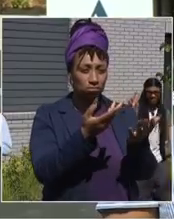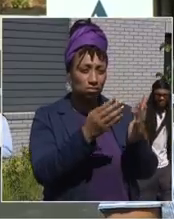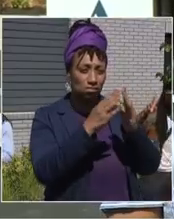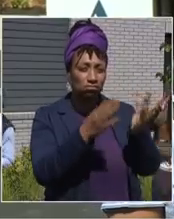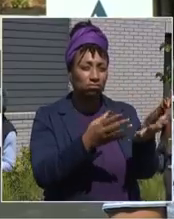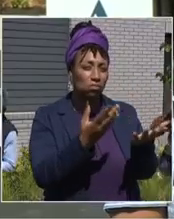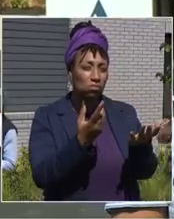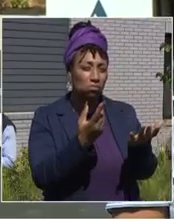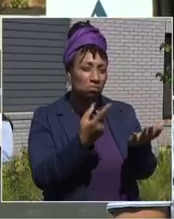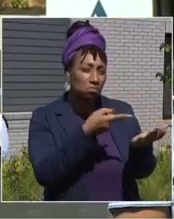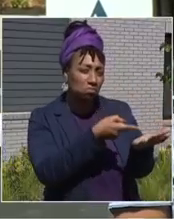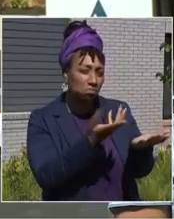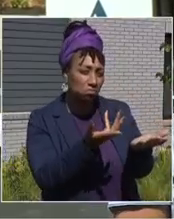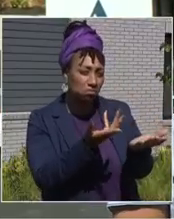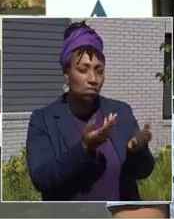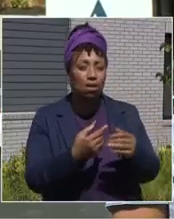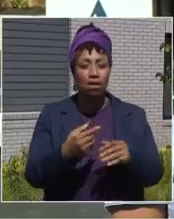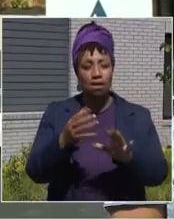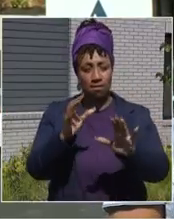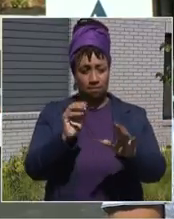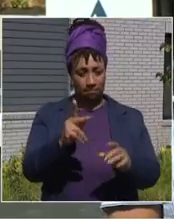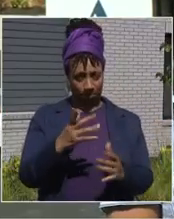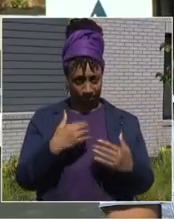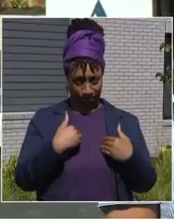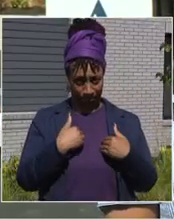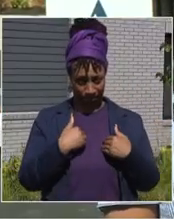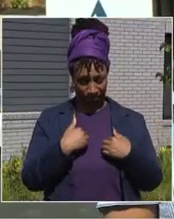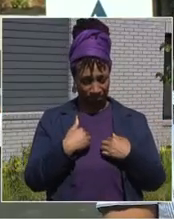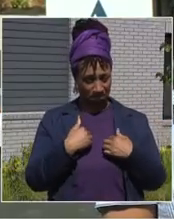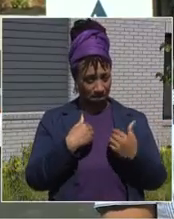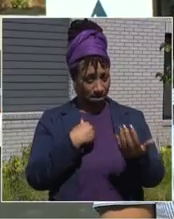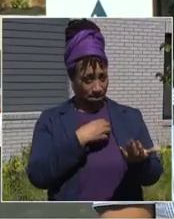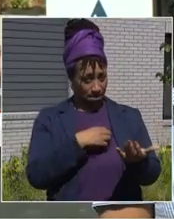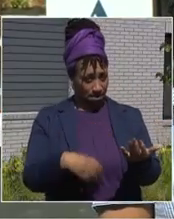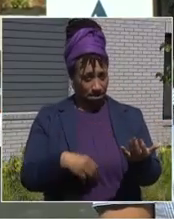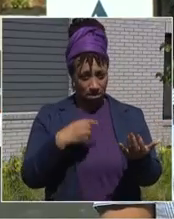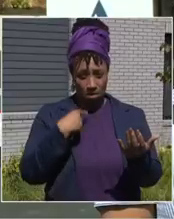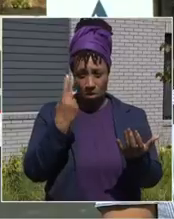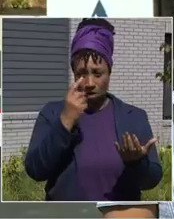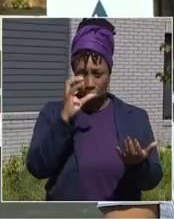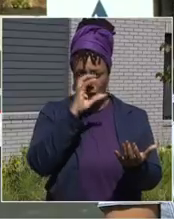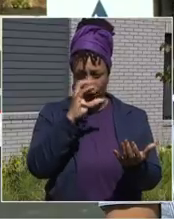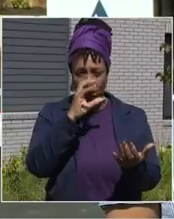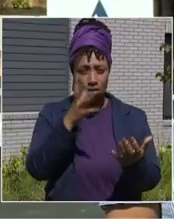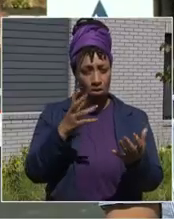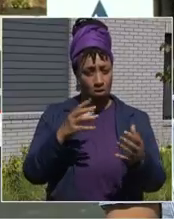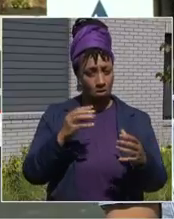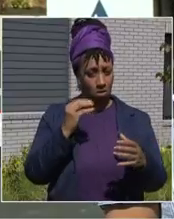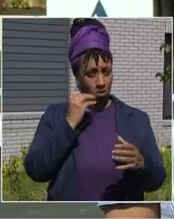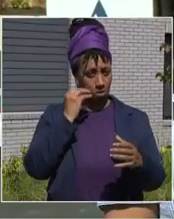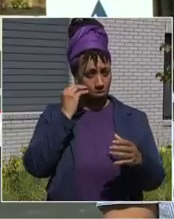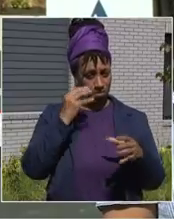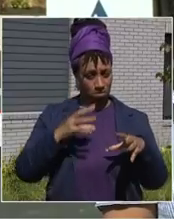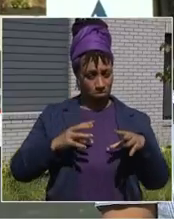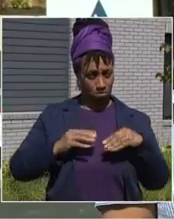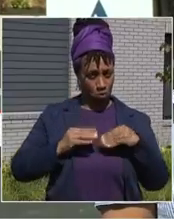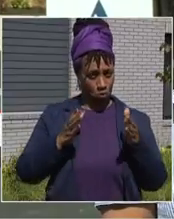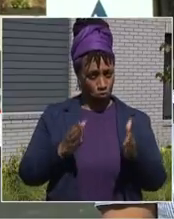ownership opportunities on all of our projects, and we are opening this one. We